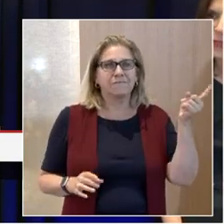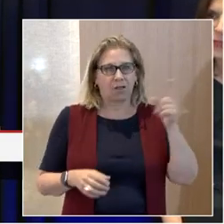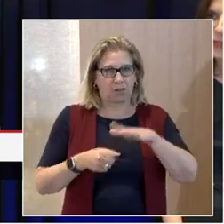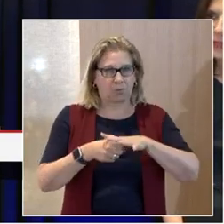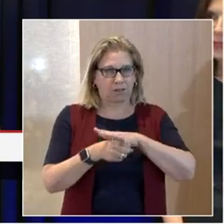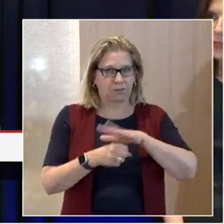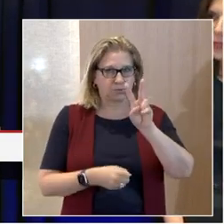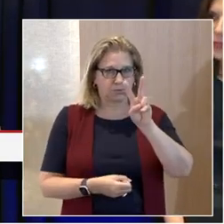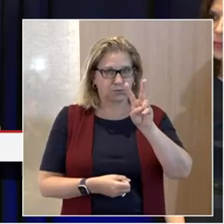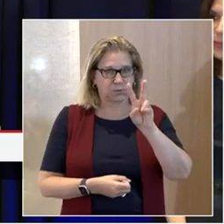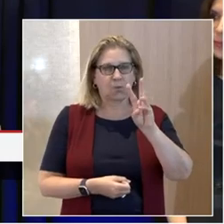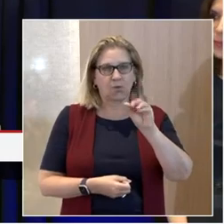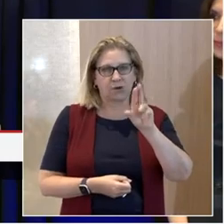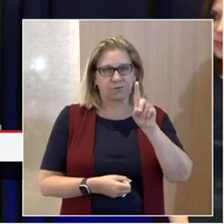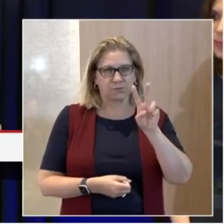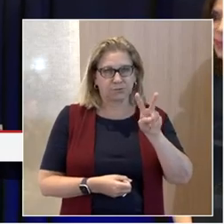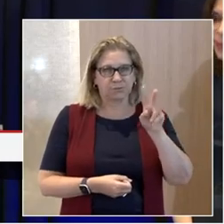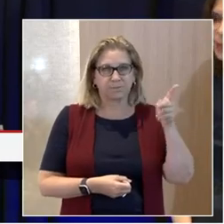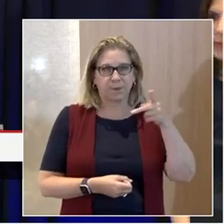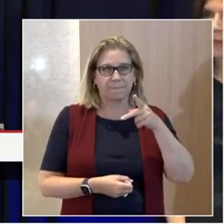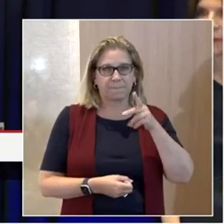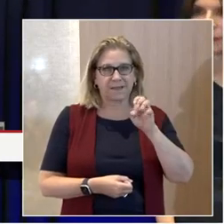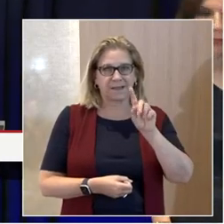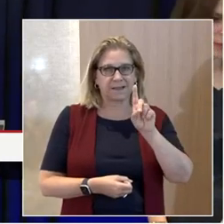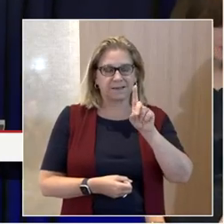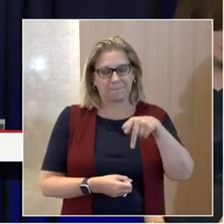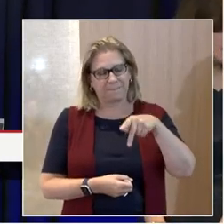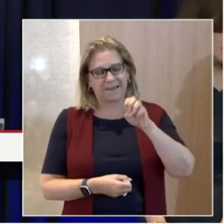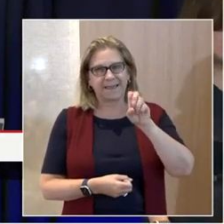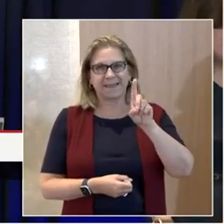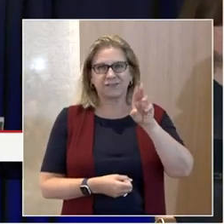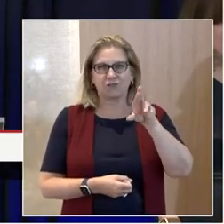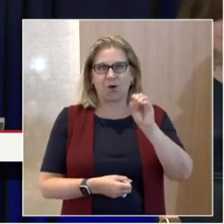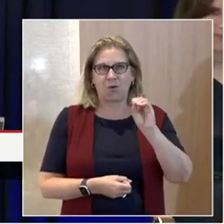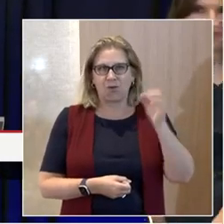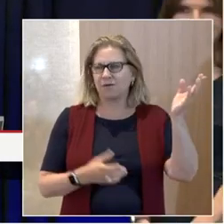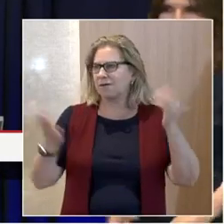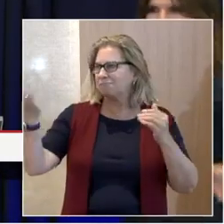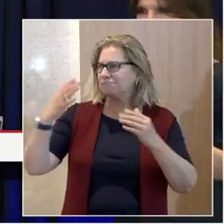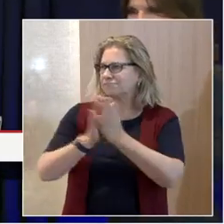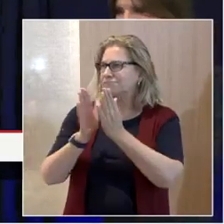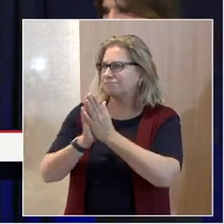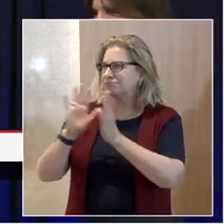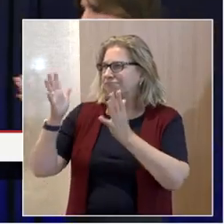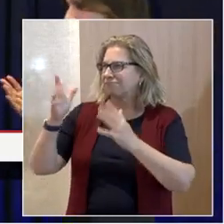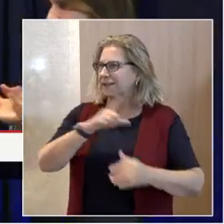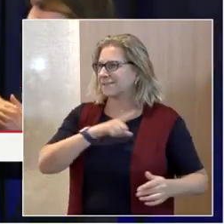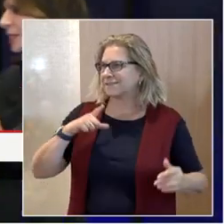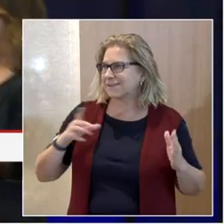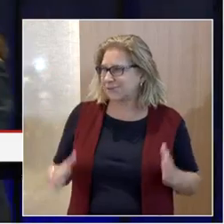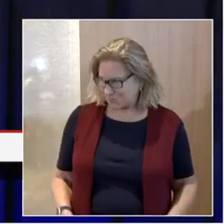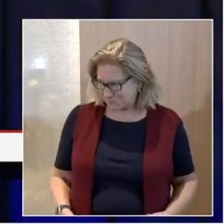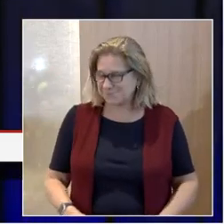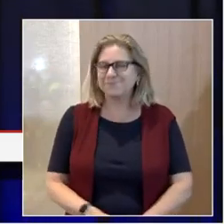the stage now to offer some welcoming remarks. Please give a round of applause for Councilmember Brooke Pinto.